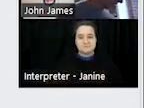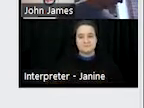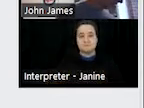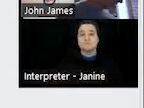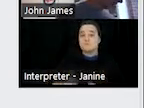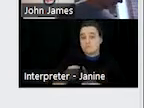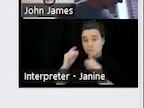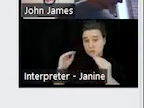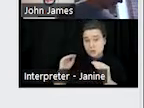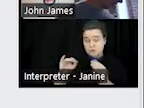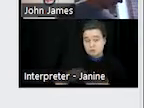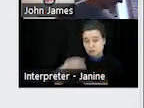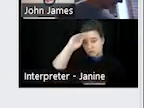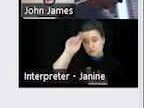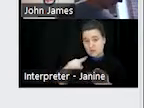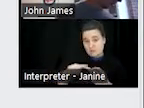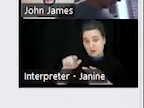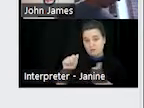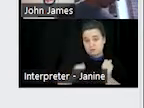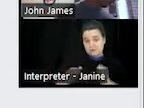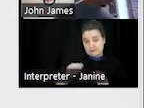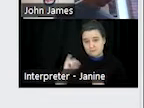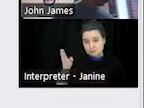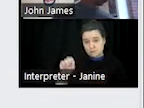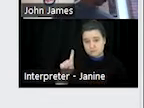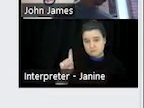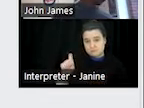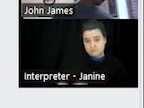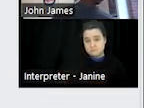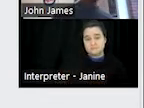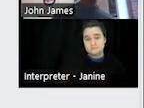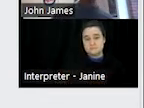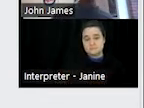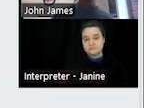your professor, you're learning about acting jobs?